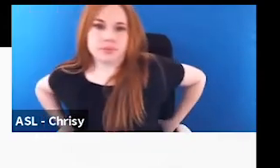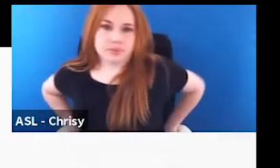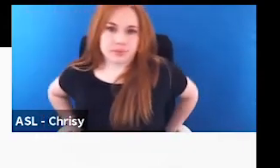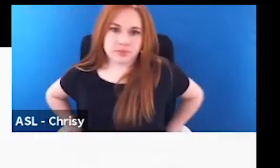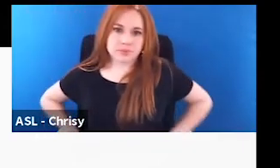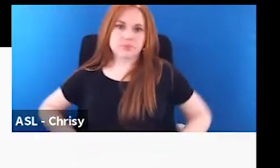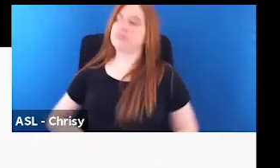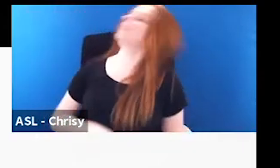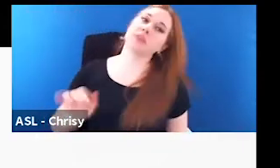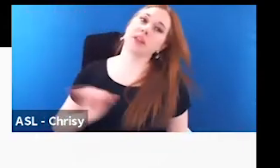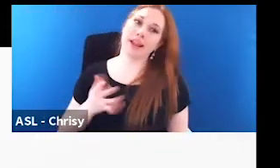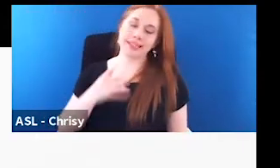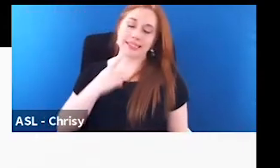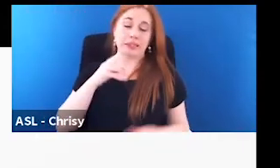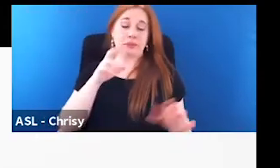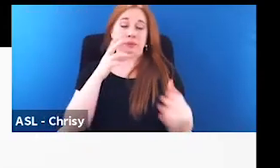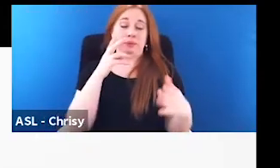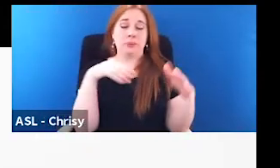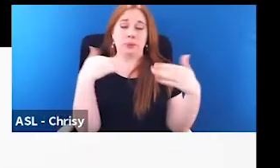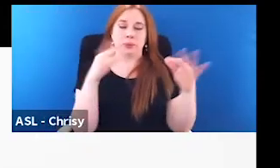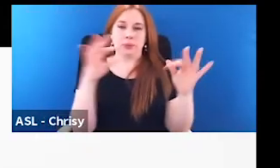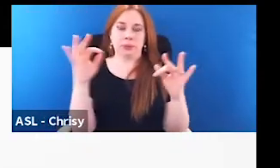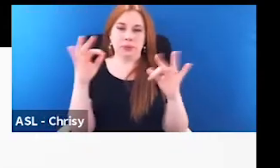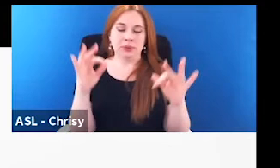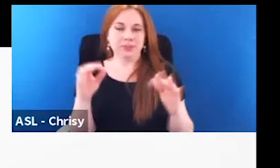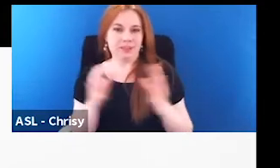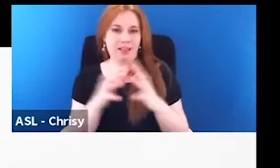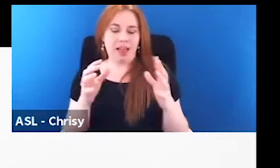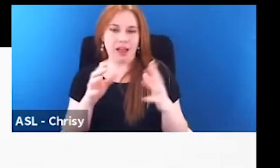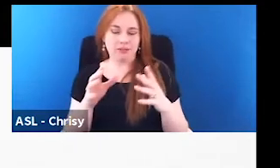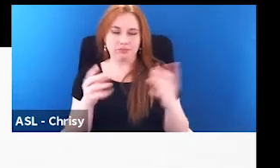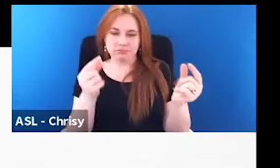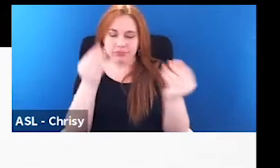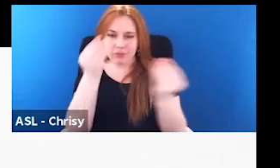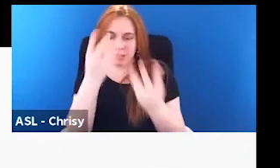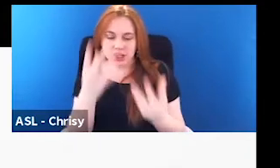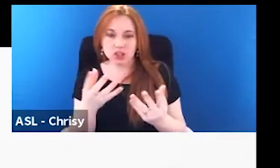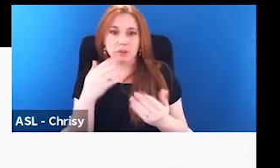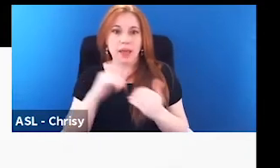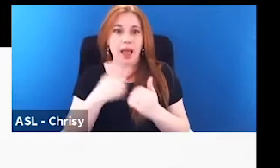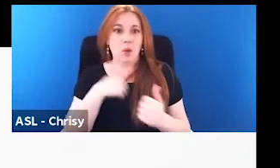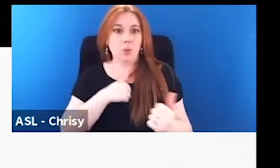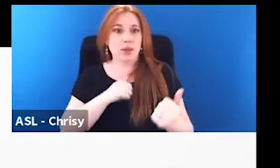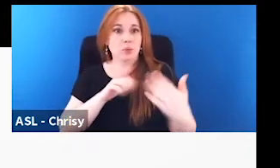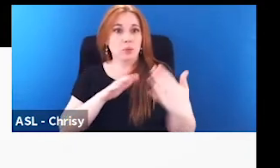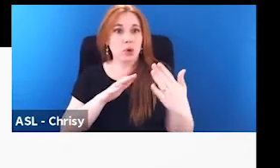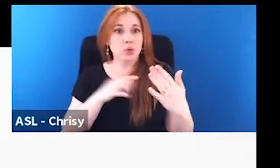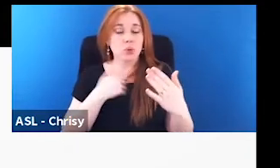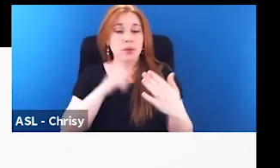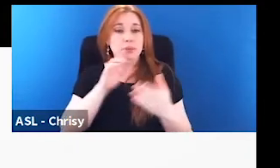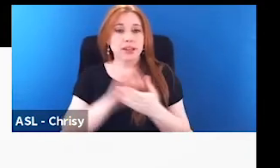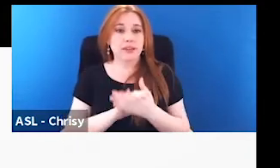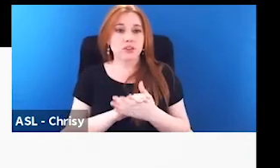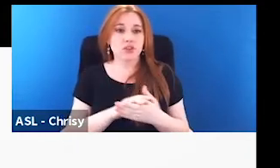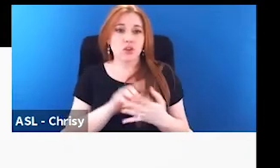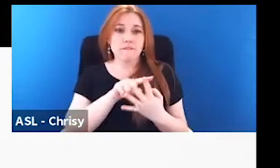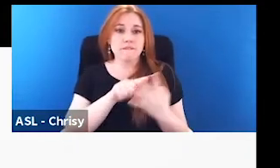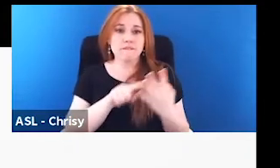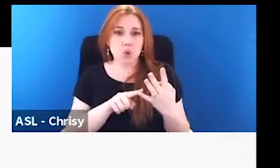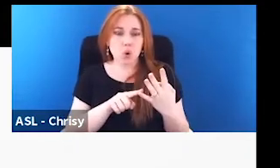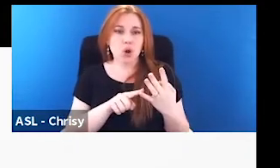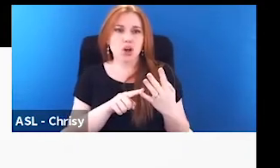So like I said, eye chart, but essentially the way we've chosen to approach this is we believe that there's kind of 4 strategic